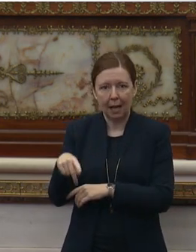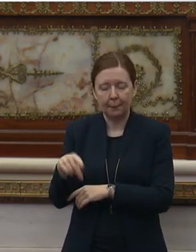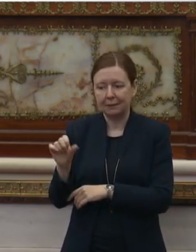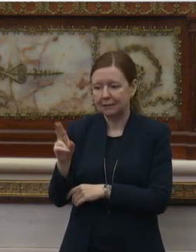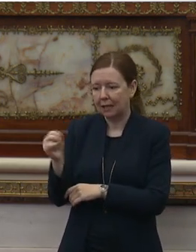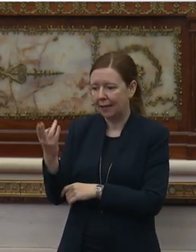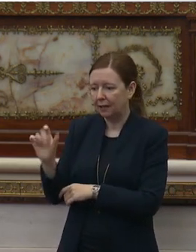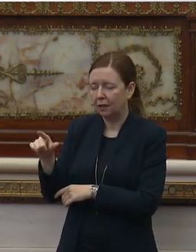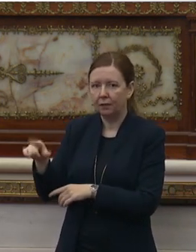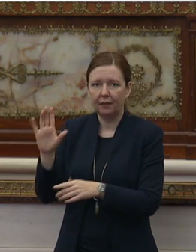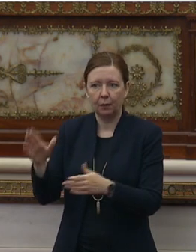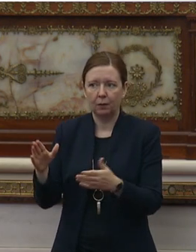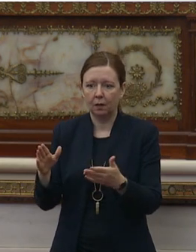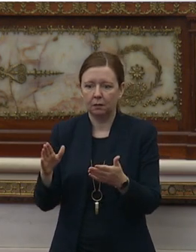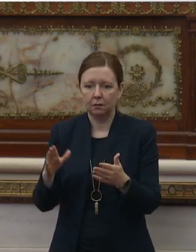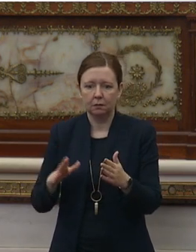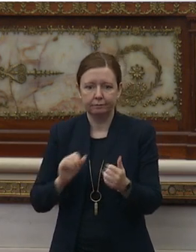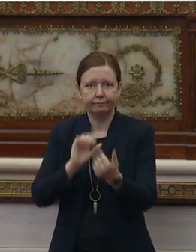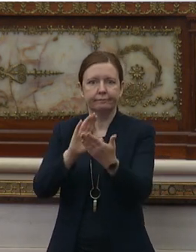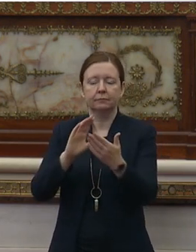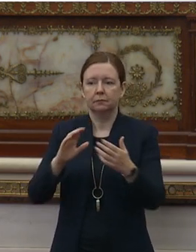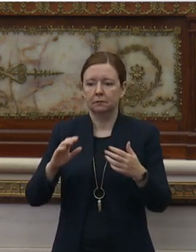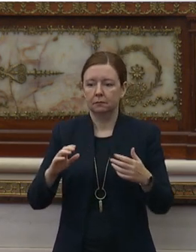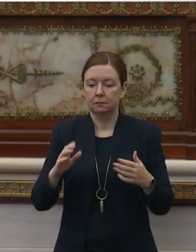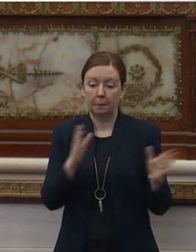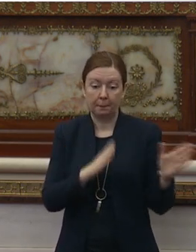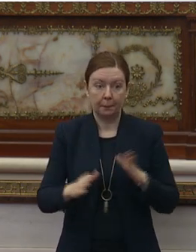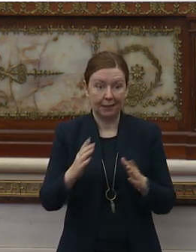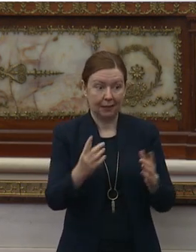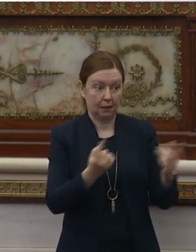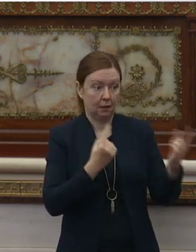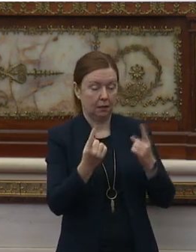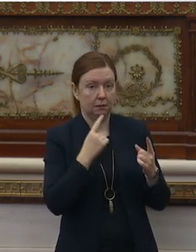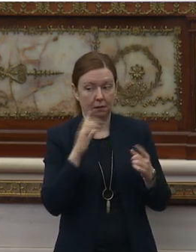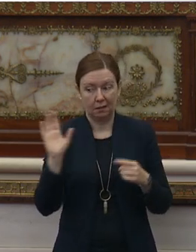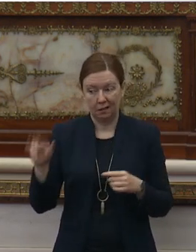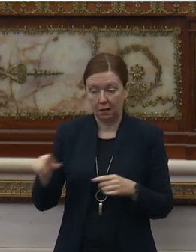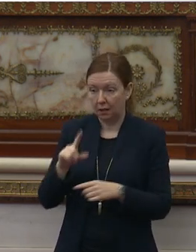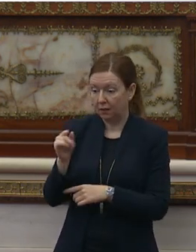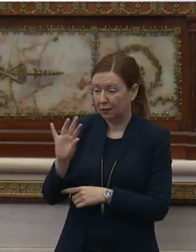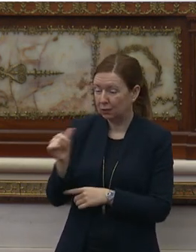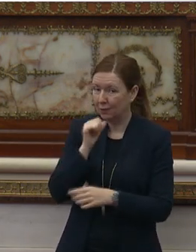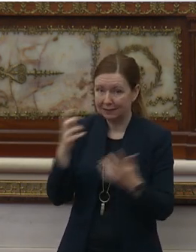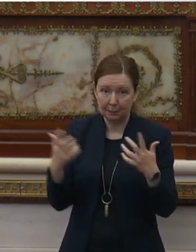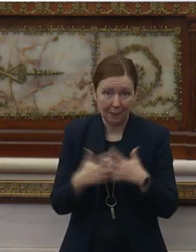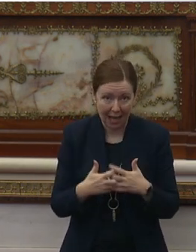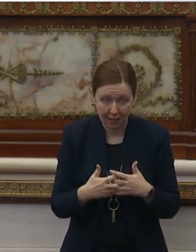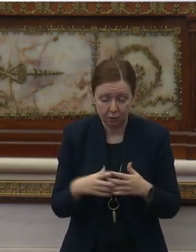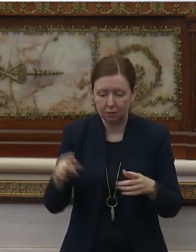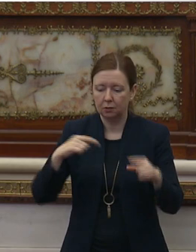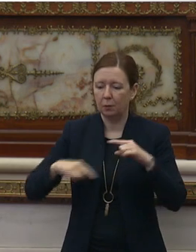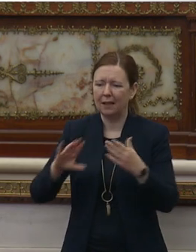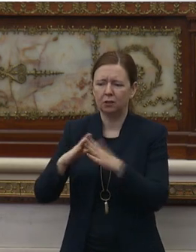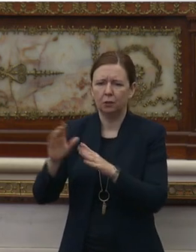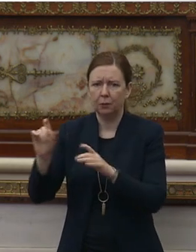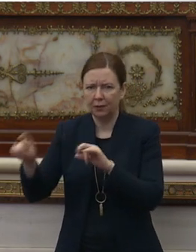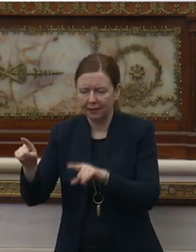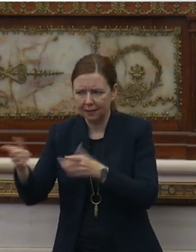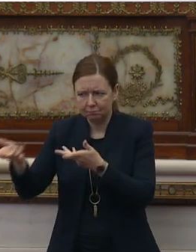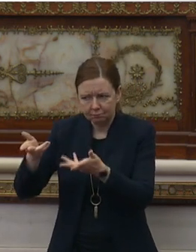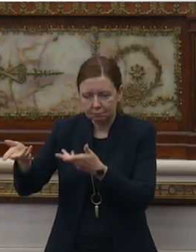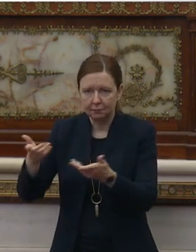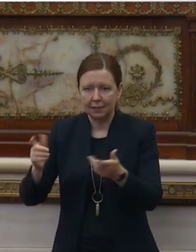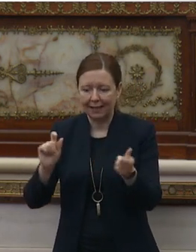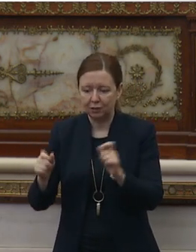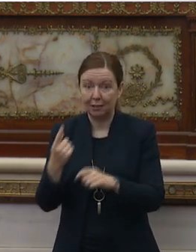there are going to be coming some issues where planning might come to us and say, you know what, this zoning doesn't match. Let's go back to the community and let's try to change